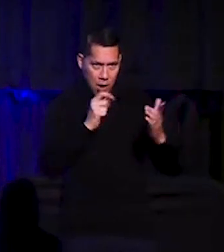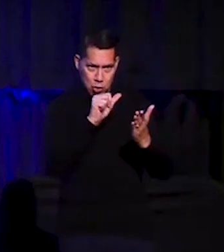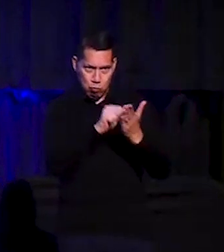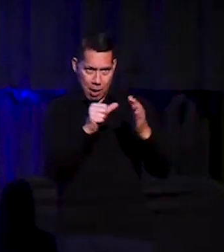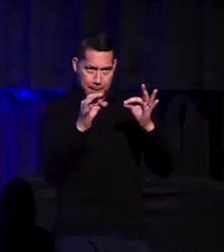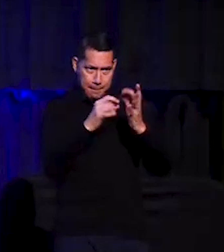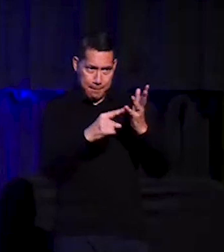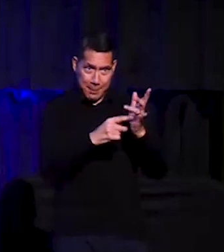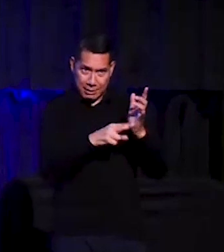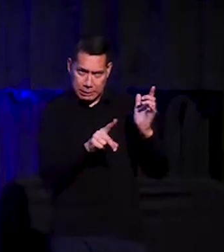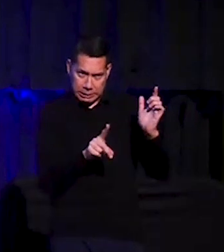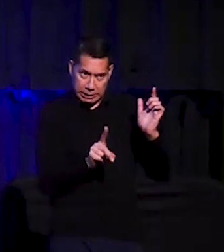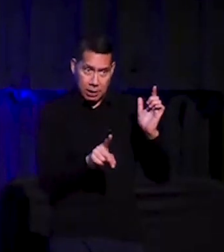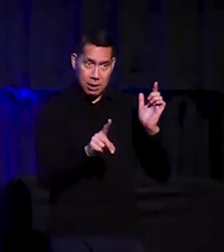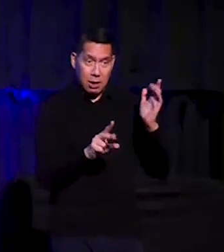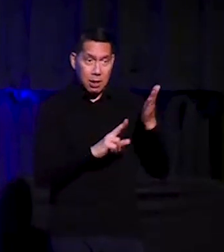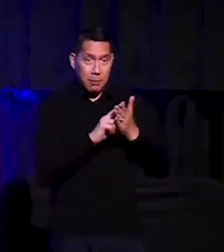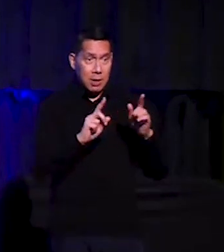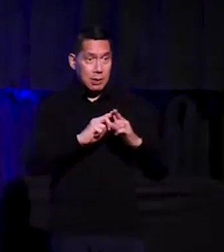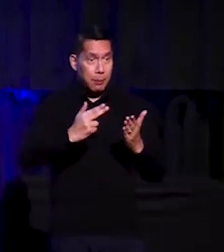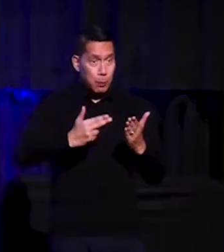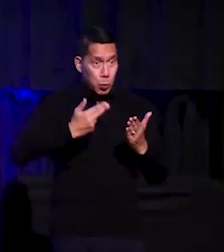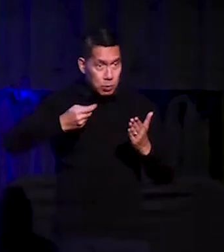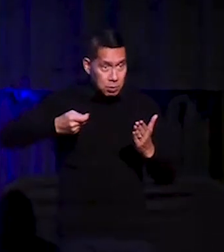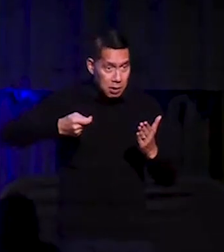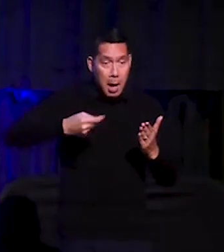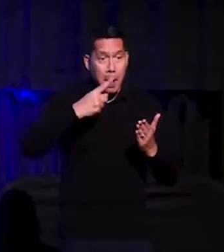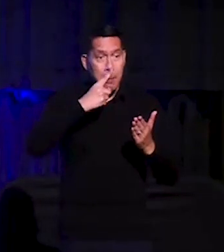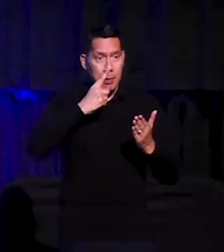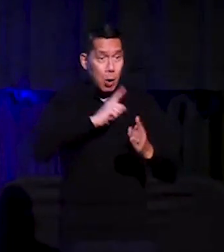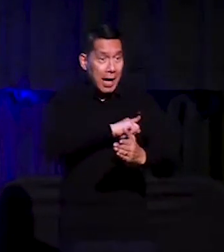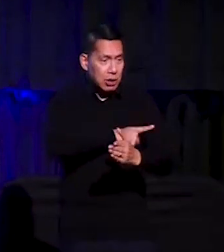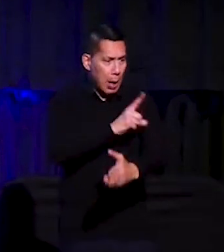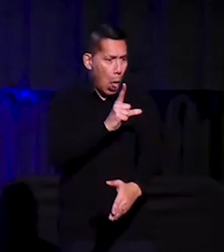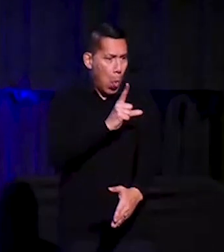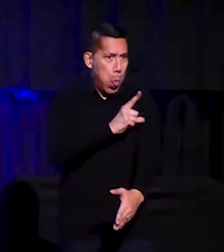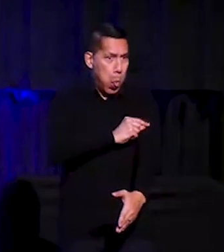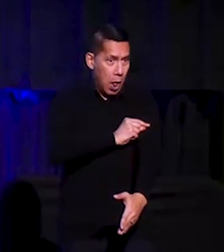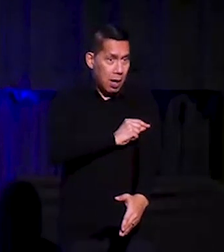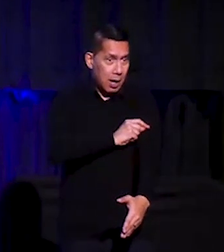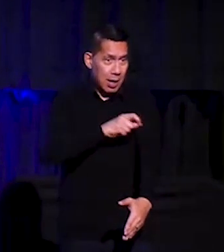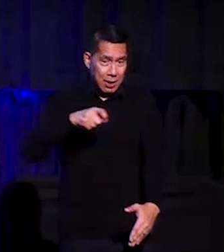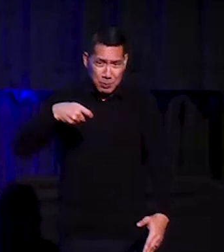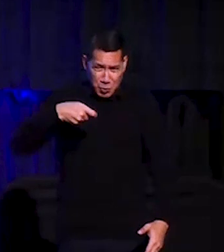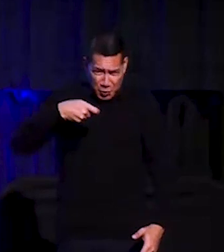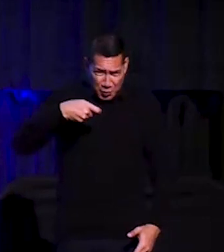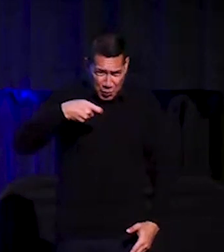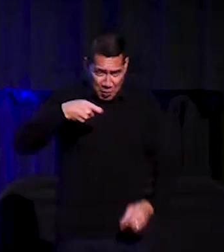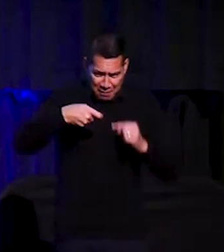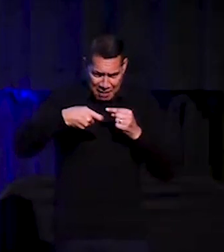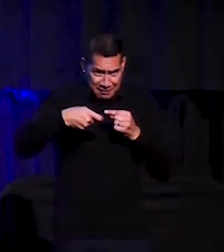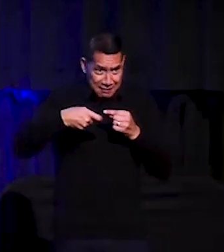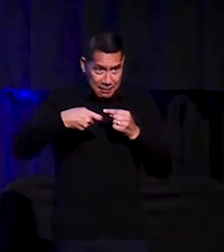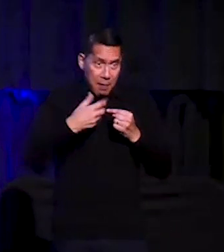could potentially cost a spoon. And for people with limited energy, those spoons are precious. They might only have 5 to begin